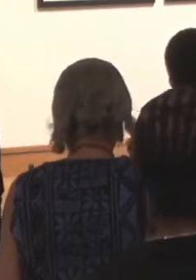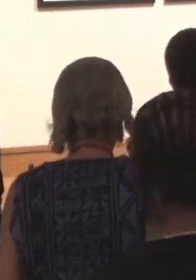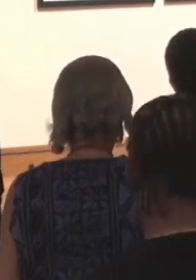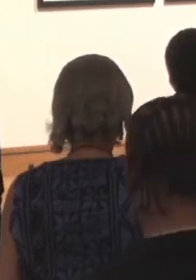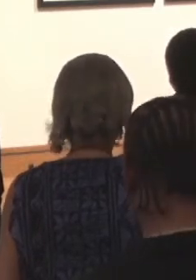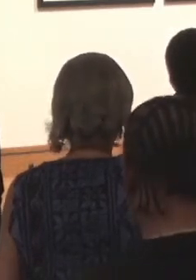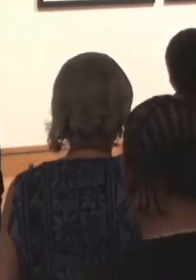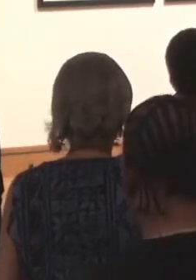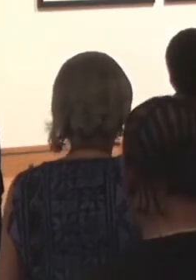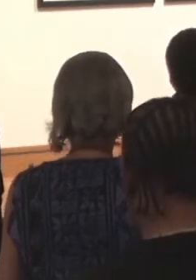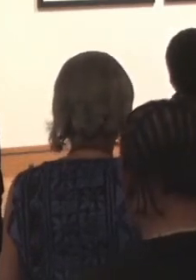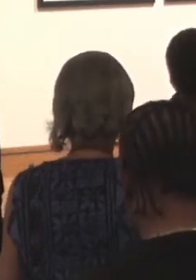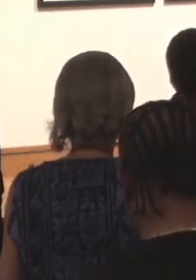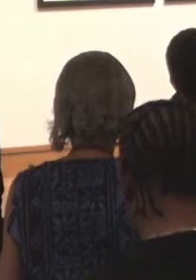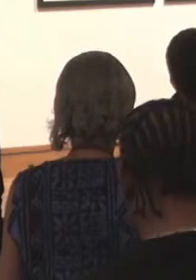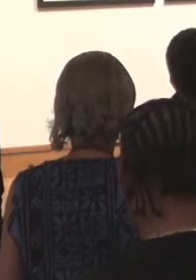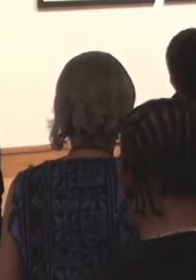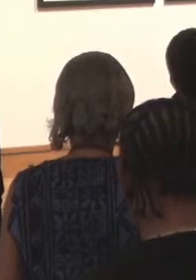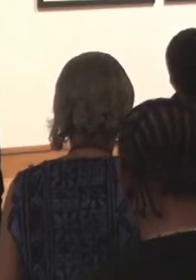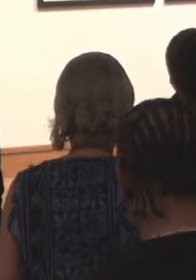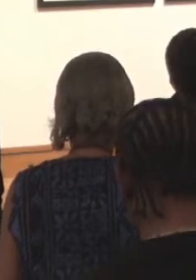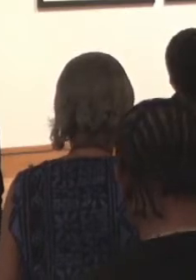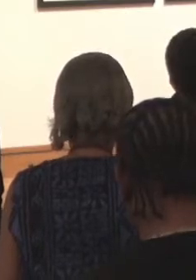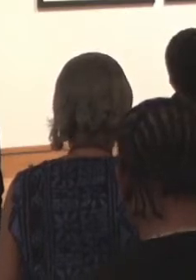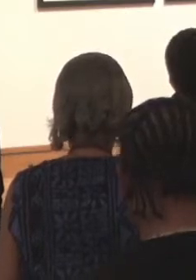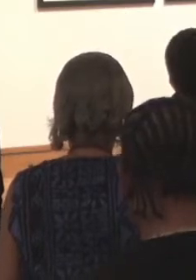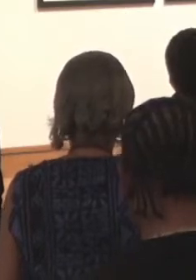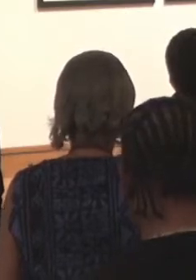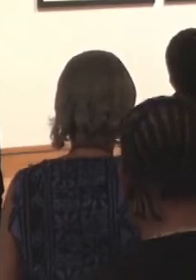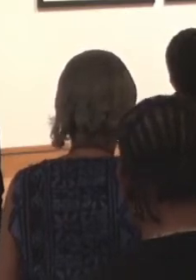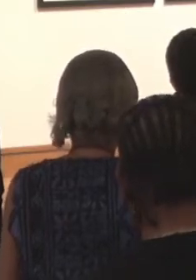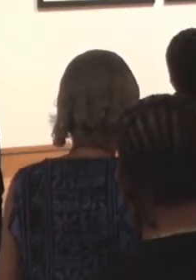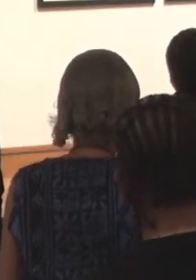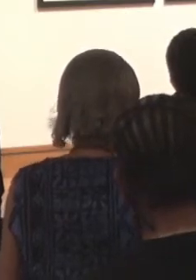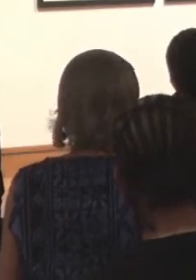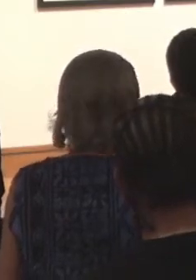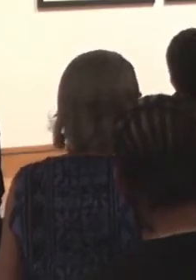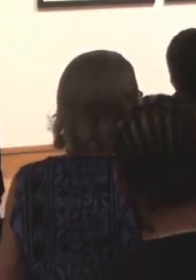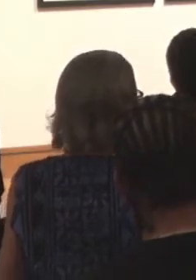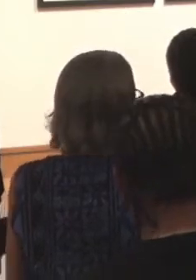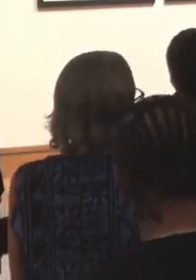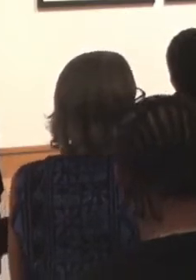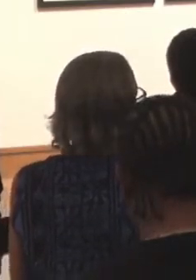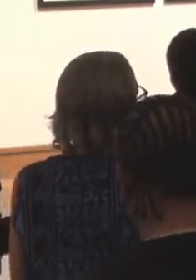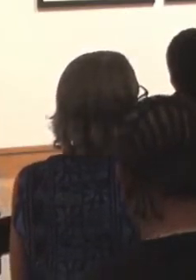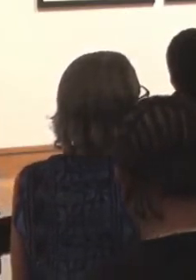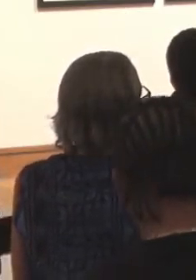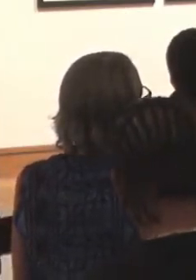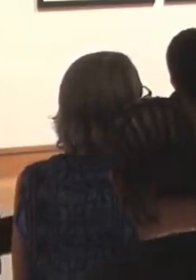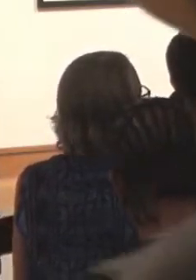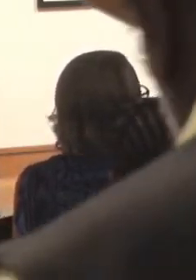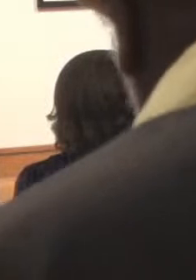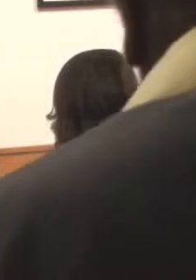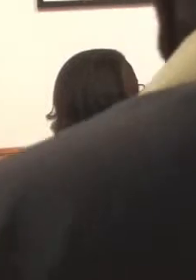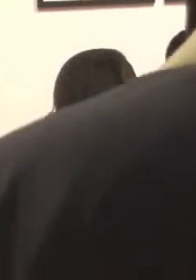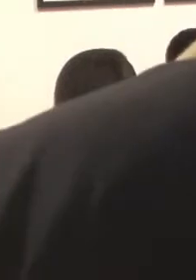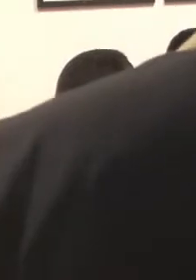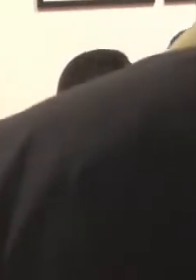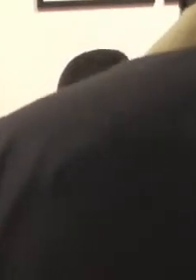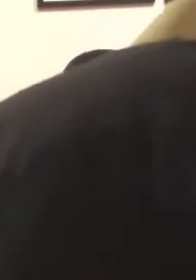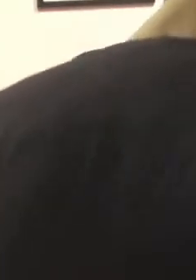Beuys, because again, you have sort of that, there's an isolation, right? Mendieta is performing those for the camera,